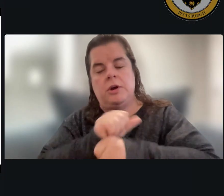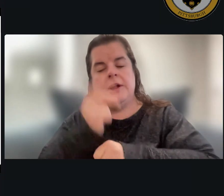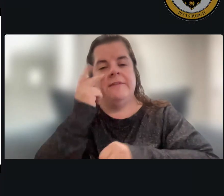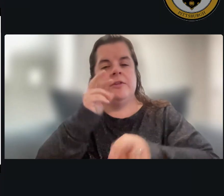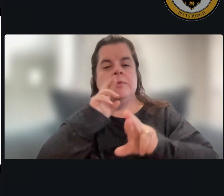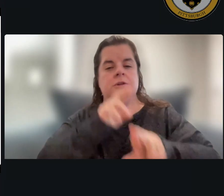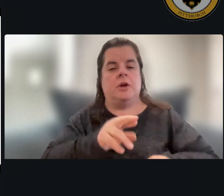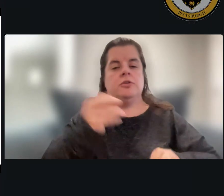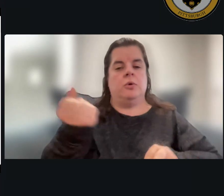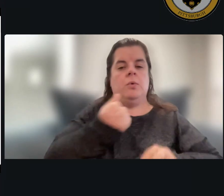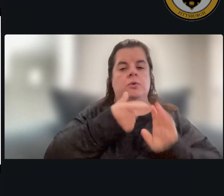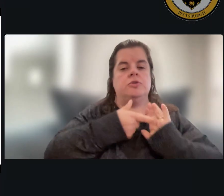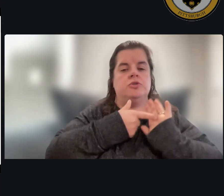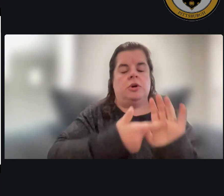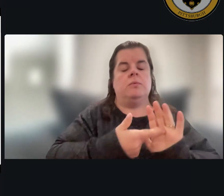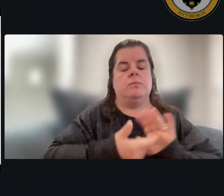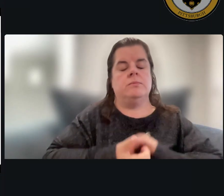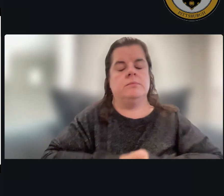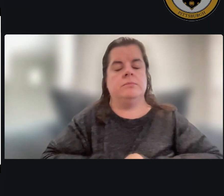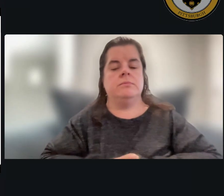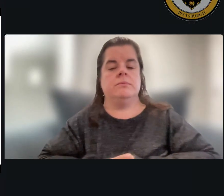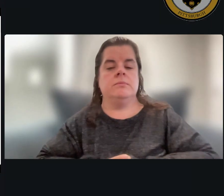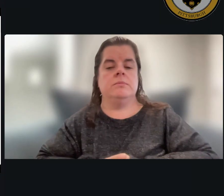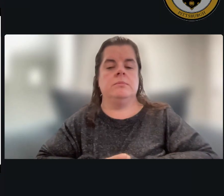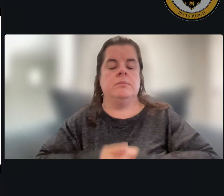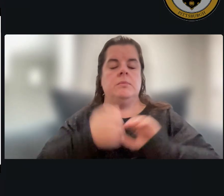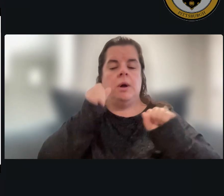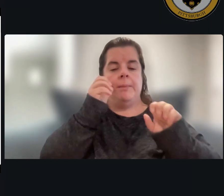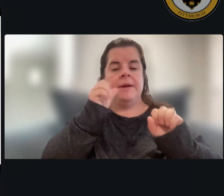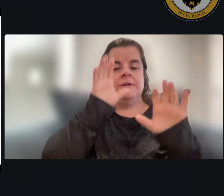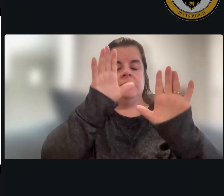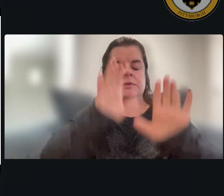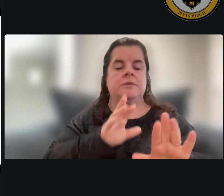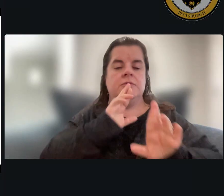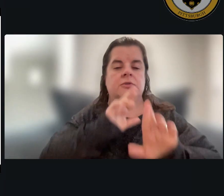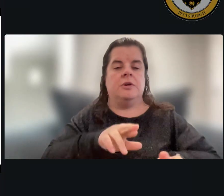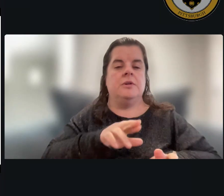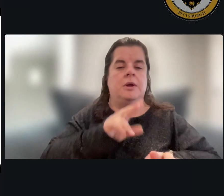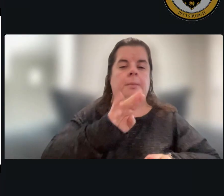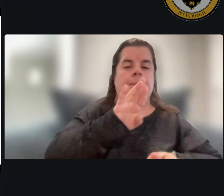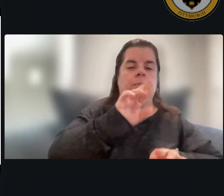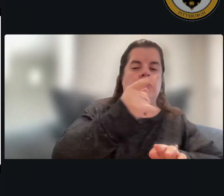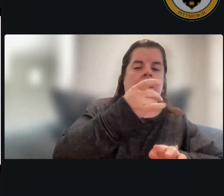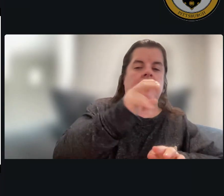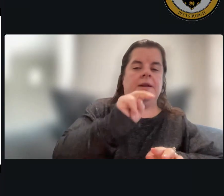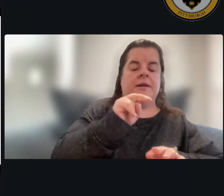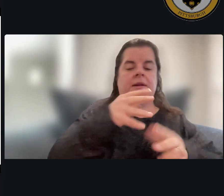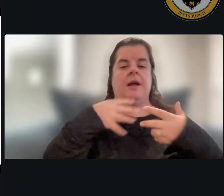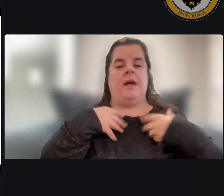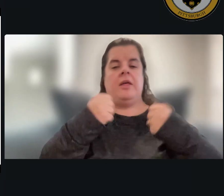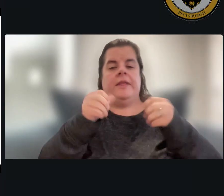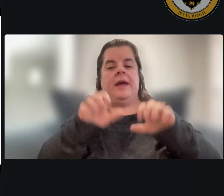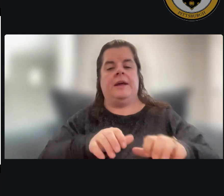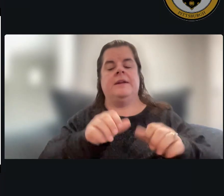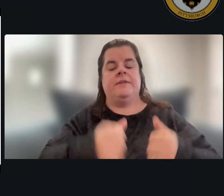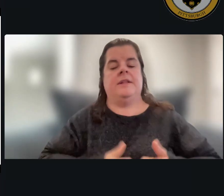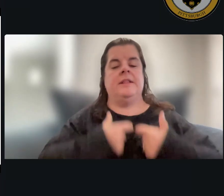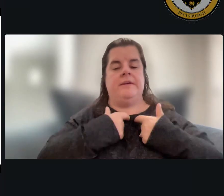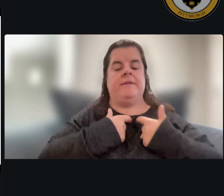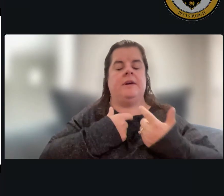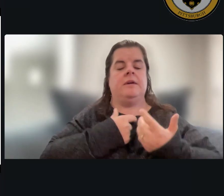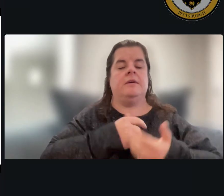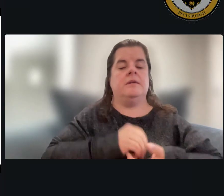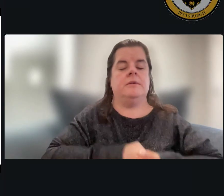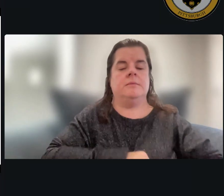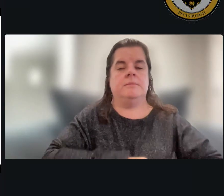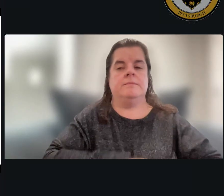pretty amazing results on this pilot. Overall, across the Brighton Heights Healthy Active Living Center project, we had 34% DBE